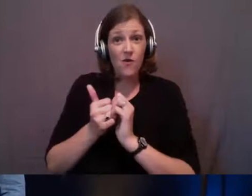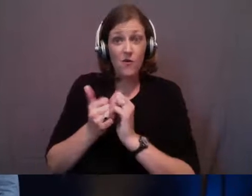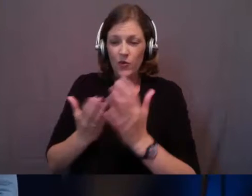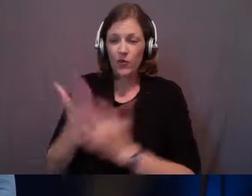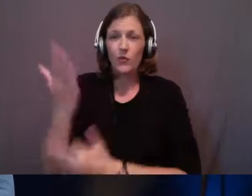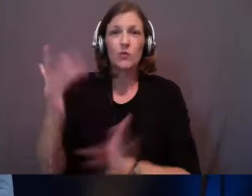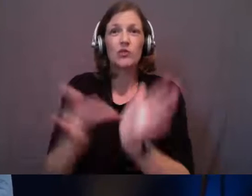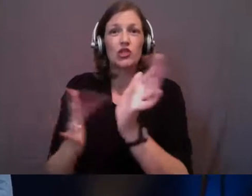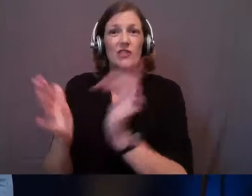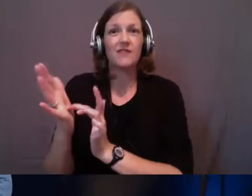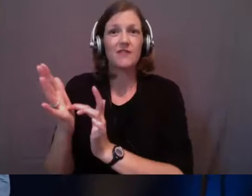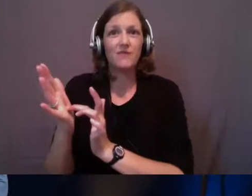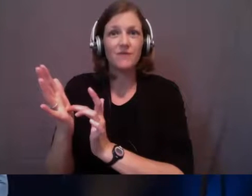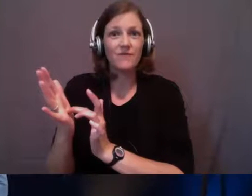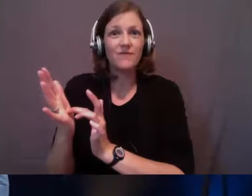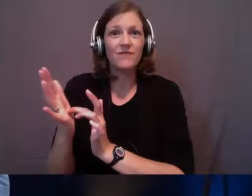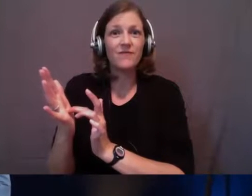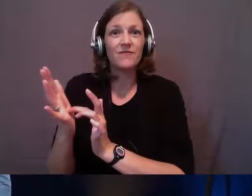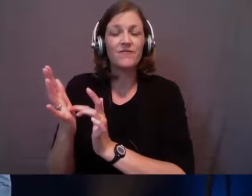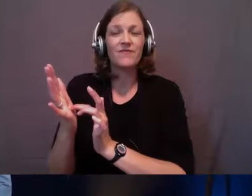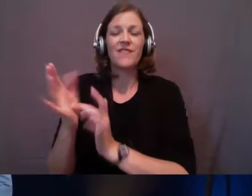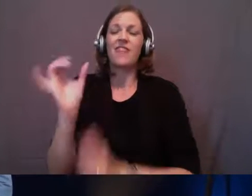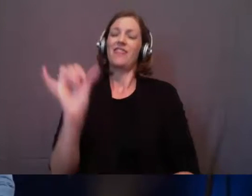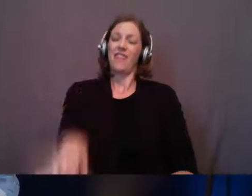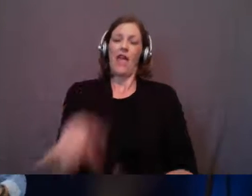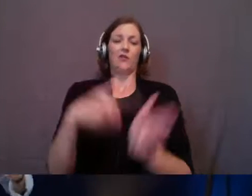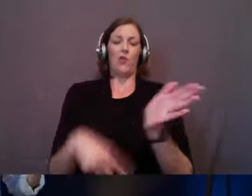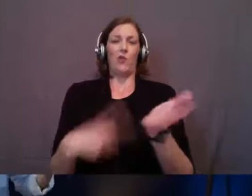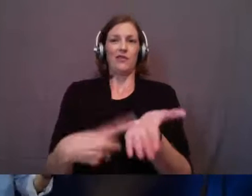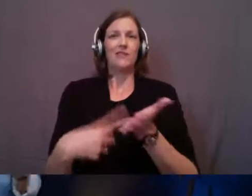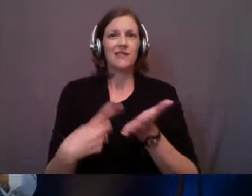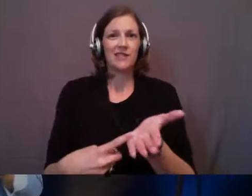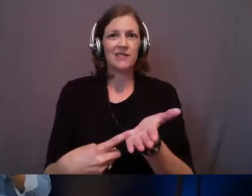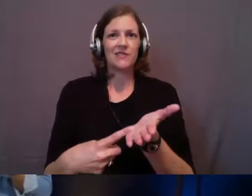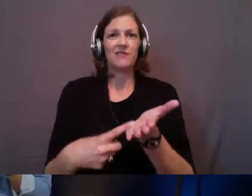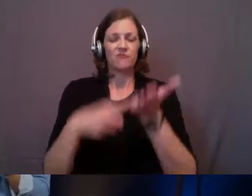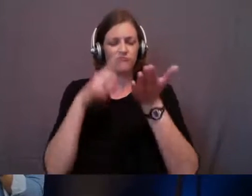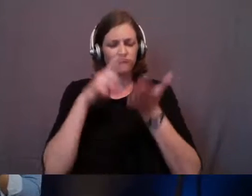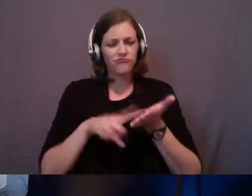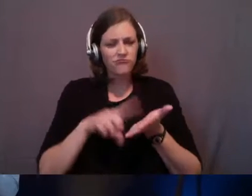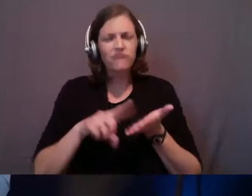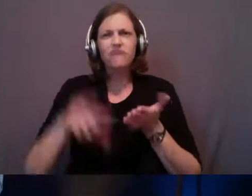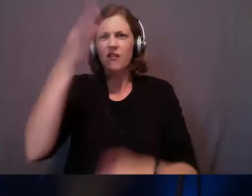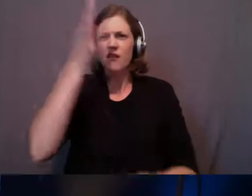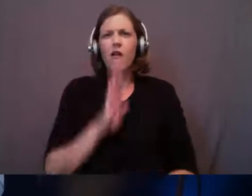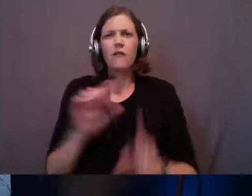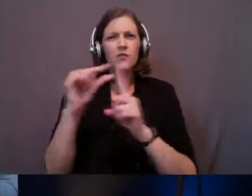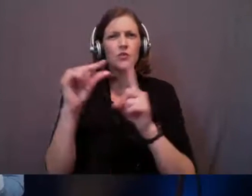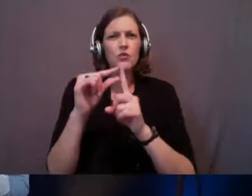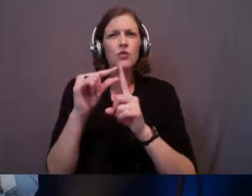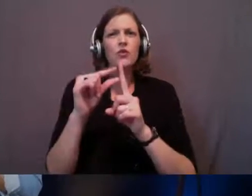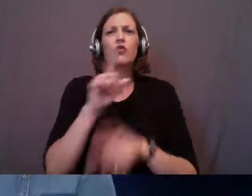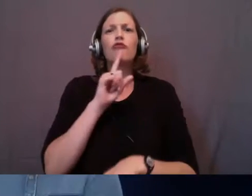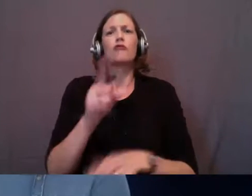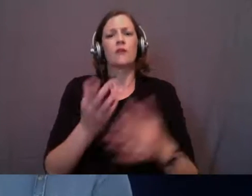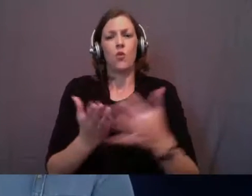Jesus. And that is what we're going to talk about. As we go into God's Word over these next few weeks, we're going to really be walking through 1 and